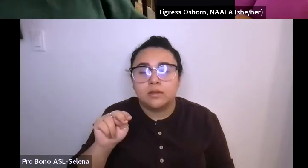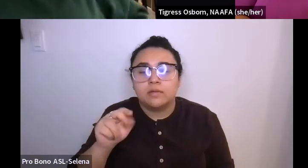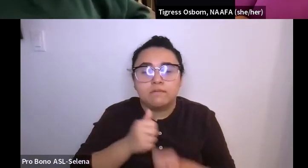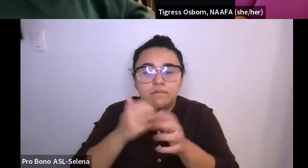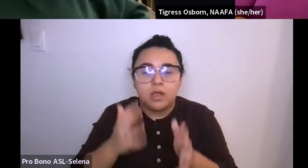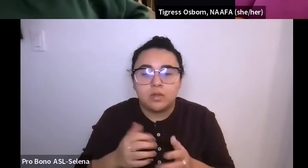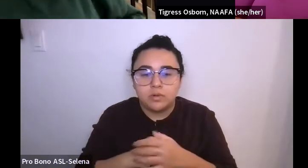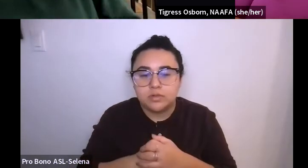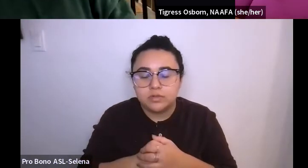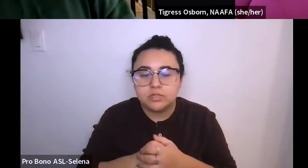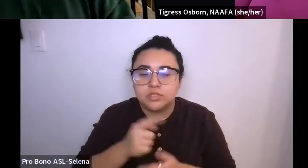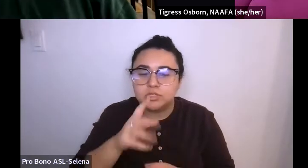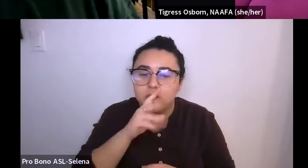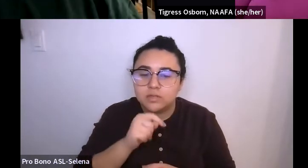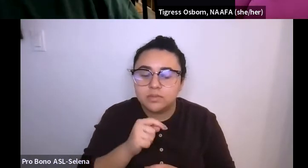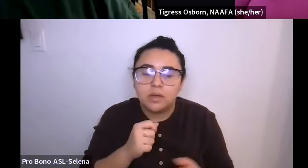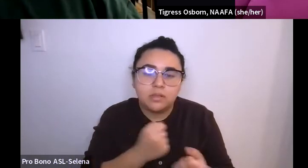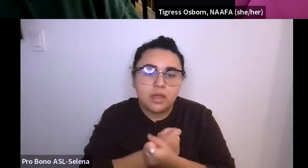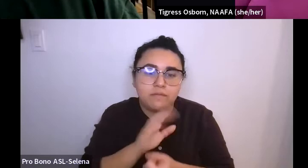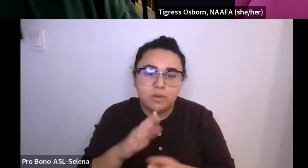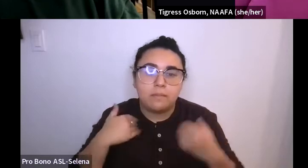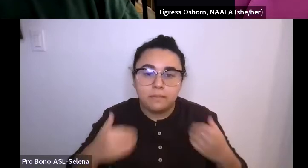like loving your body, but then she will also